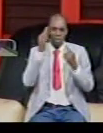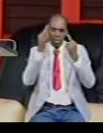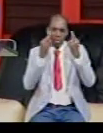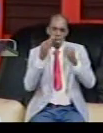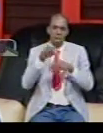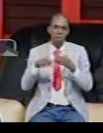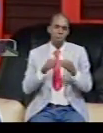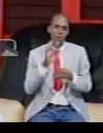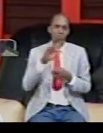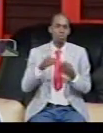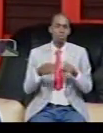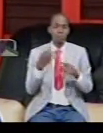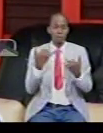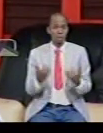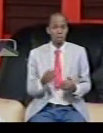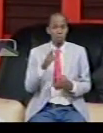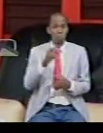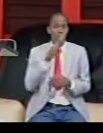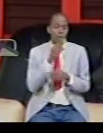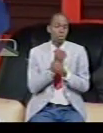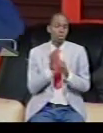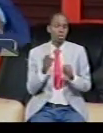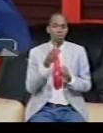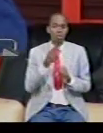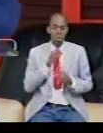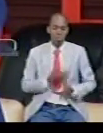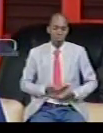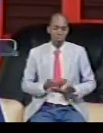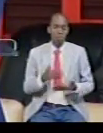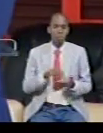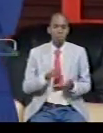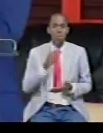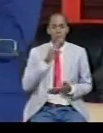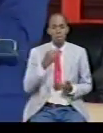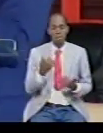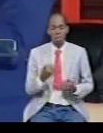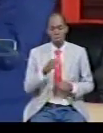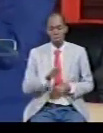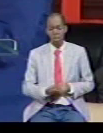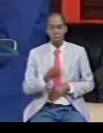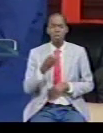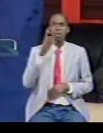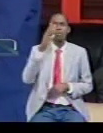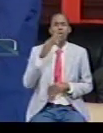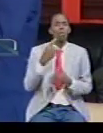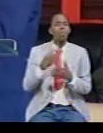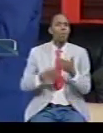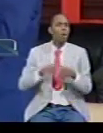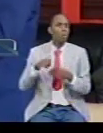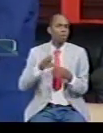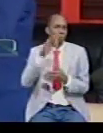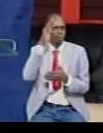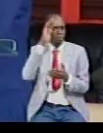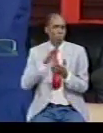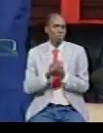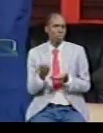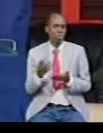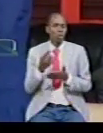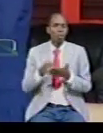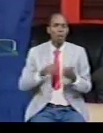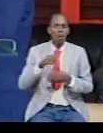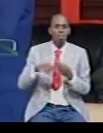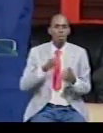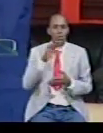Now you are saved. Now you are born again. Now you are a child of God. How about your husband? How about your wife? How about